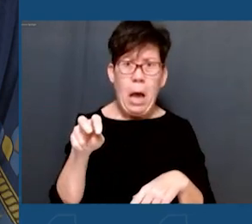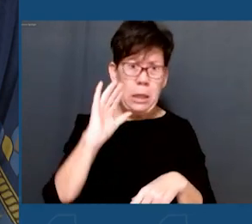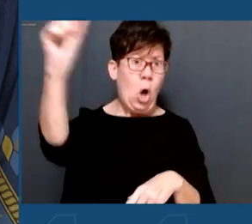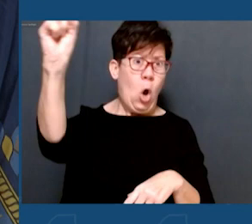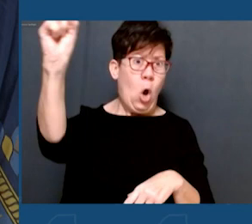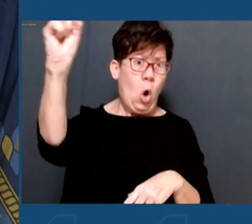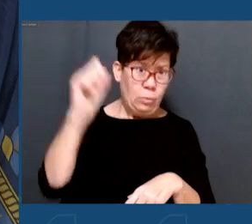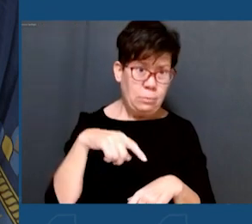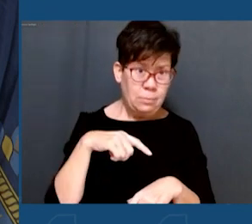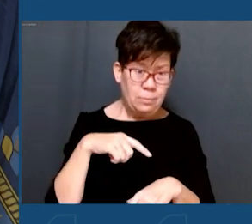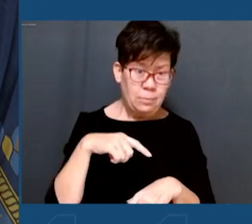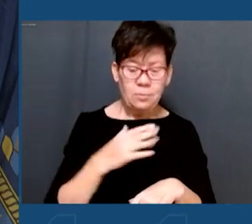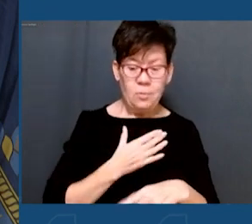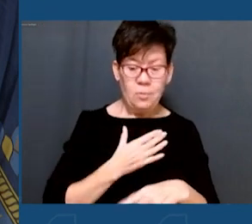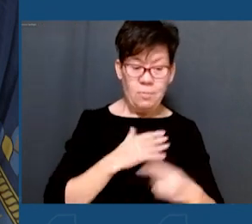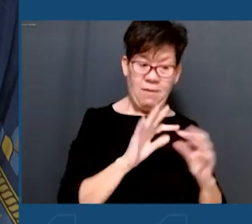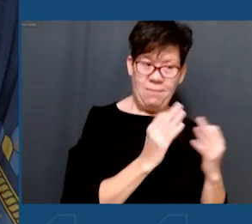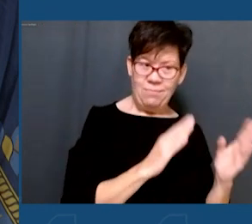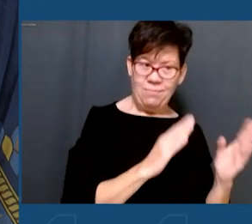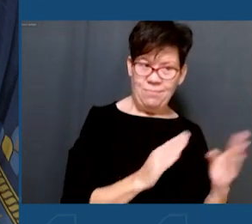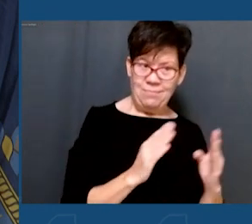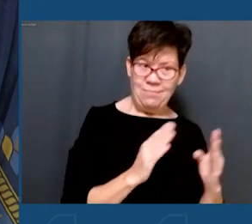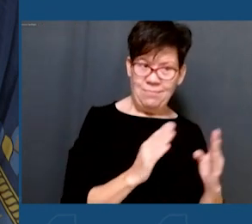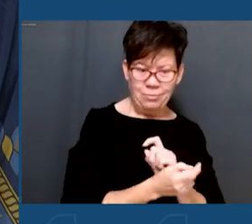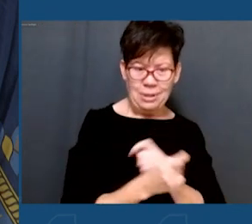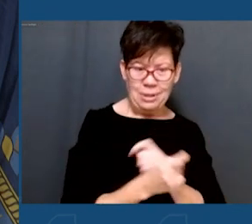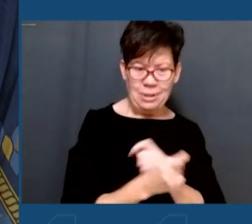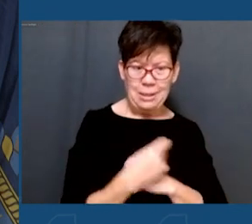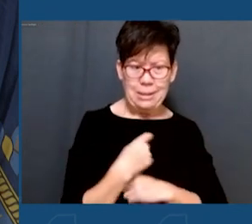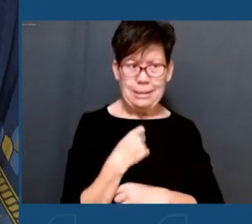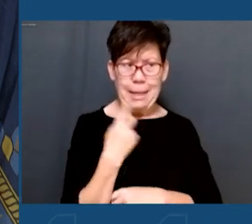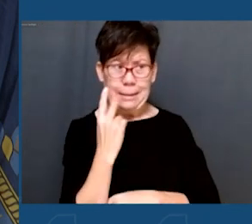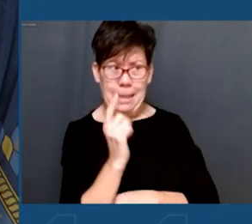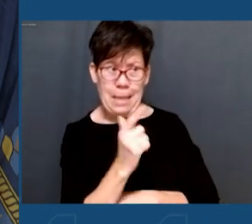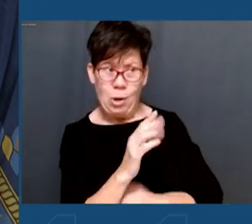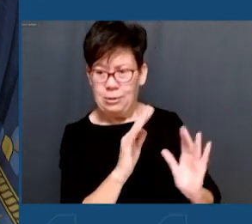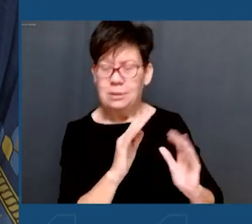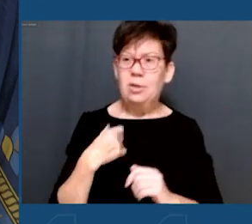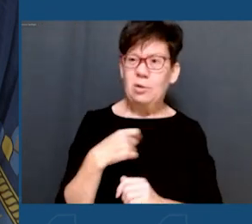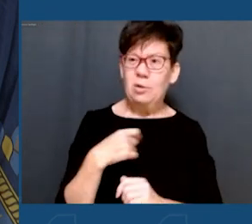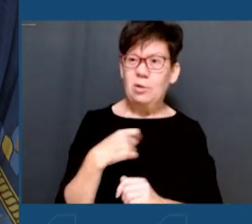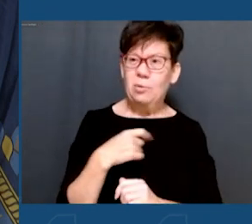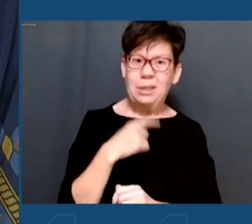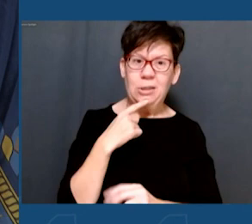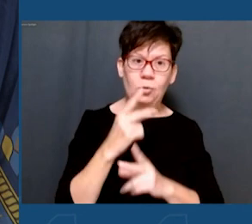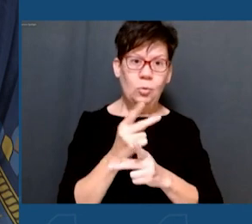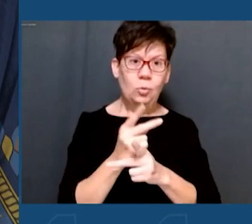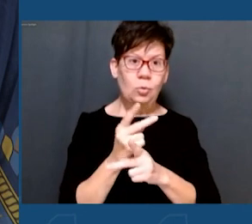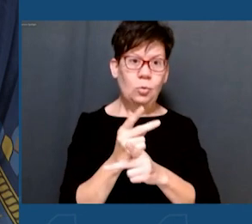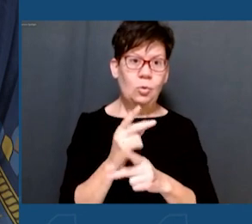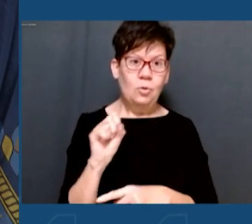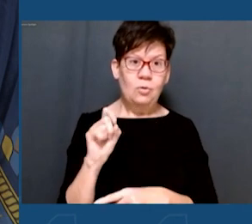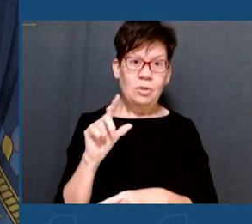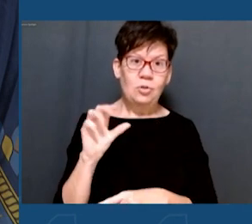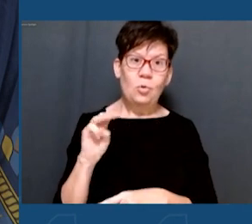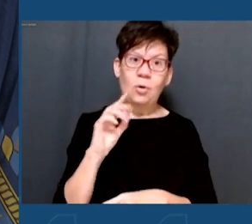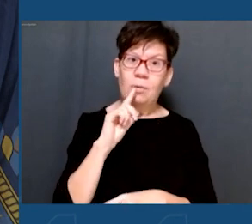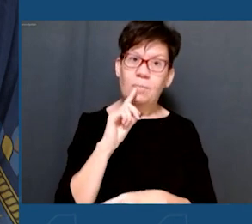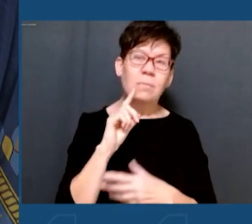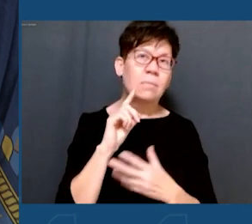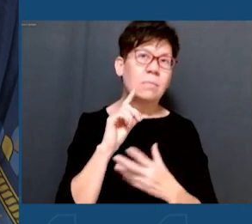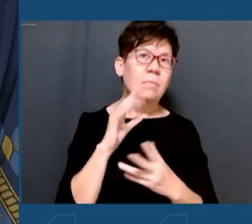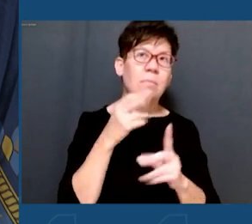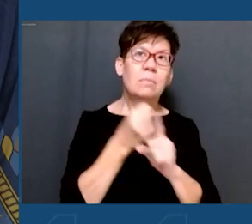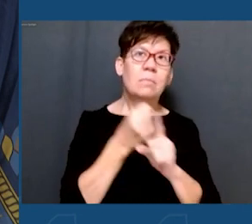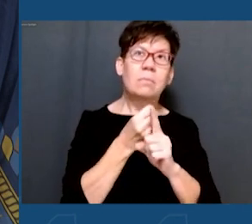adjust my family plans, said, see you next time. We need to manage this storm because it's going to hit at a very peak time, a time when people do want to be